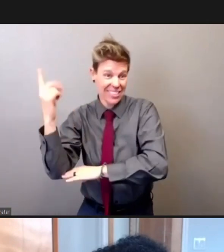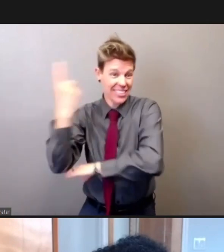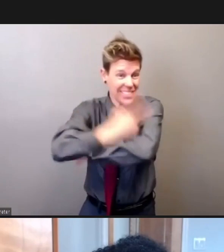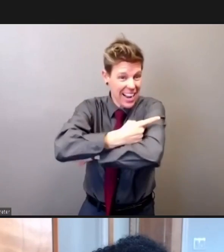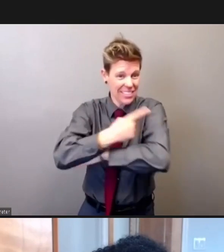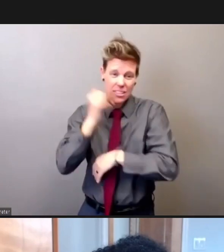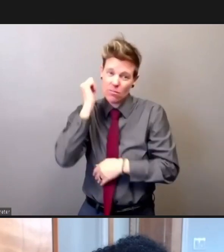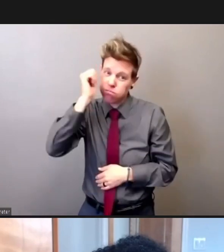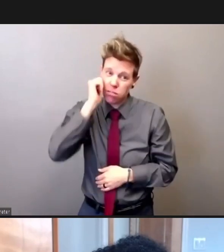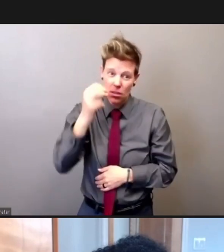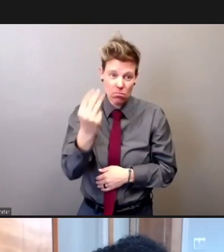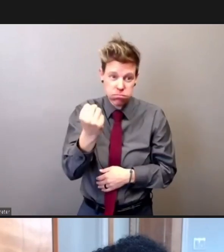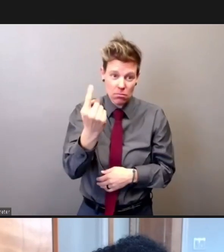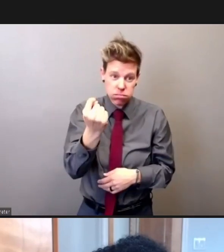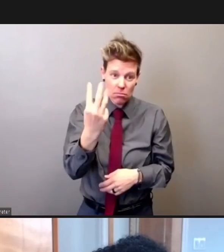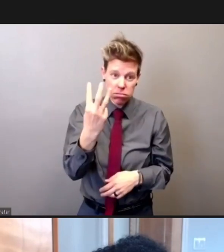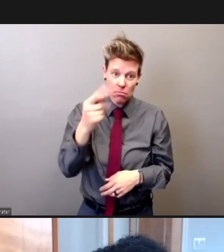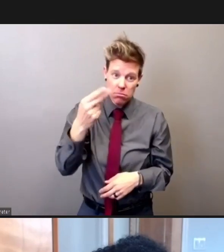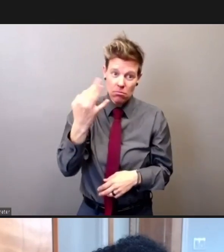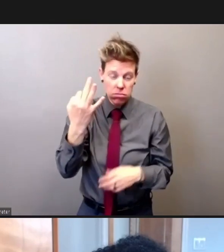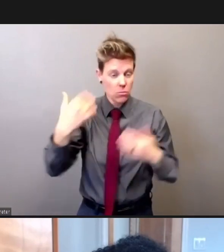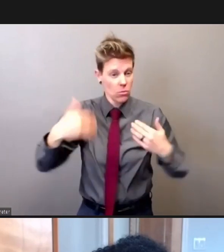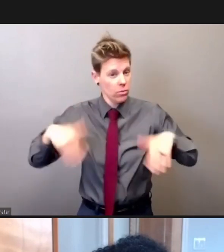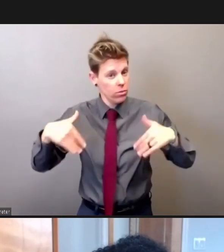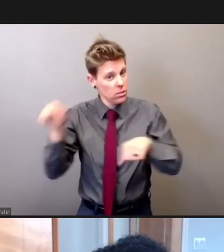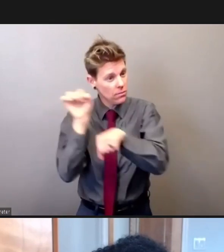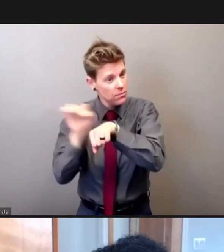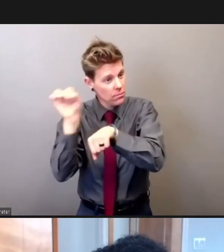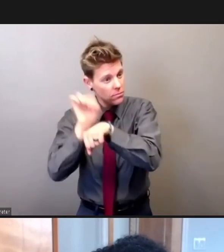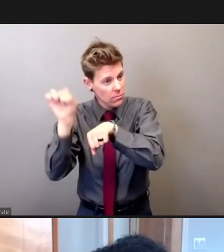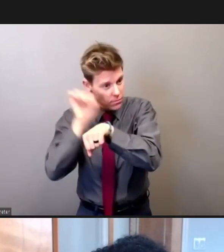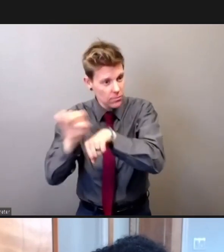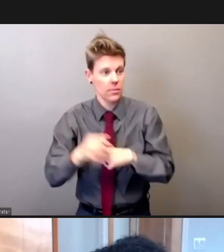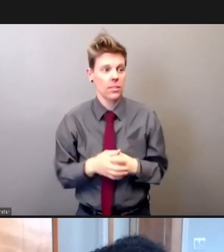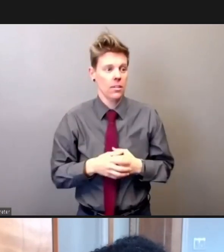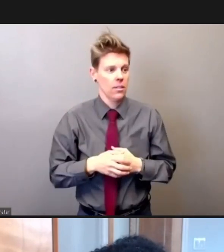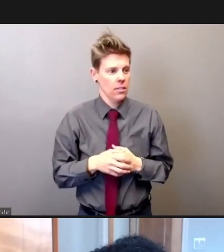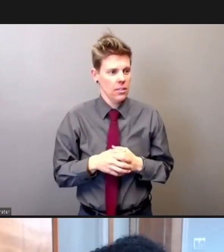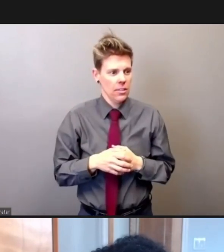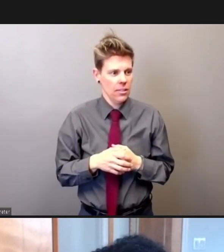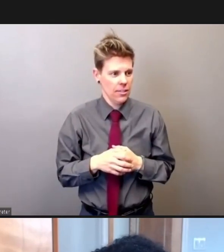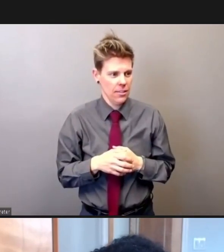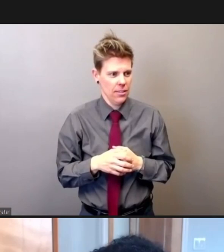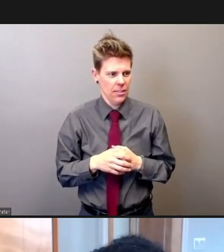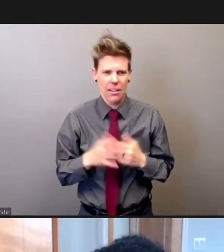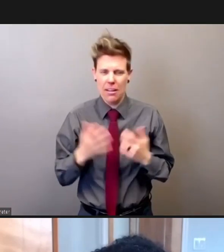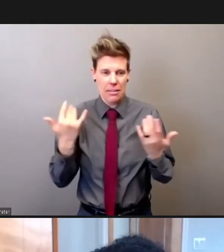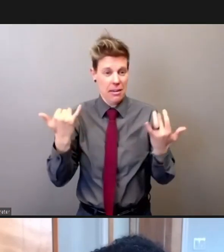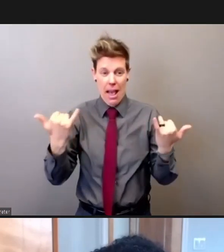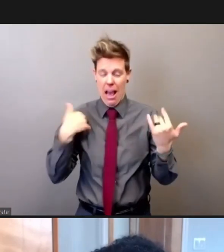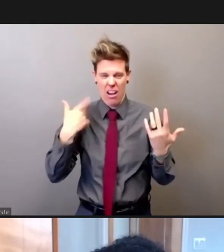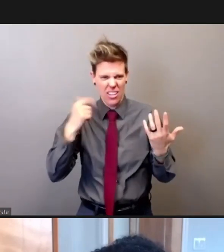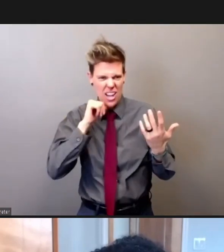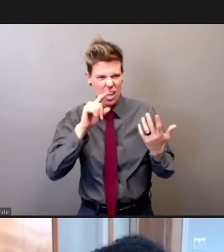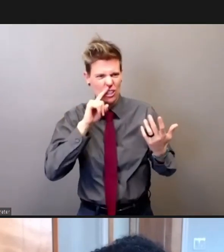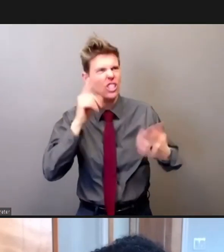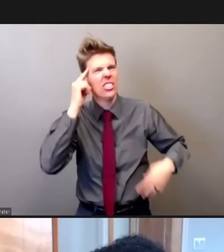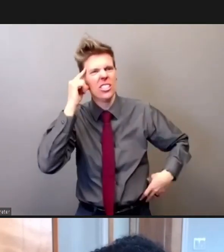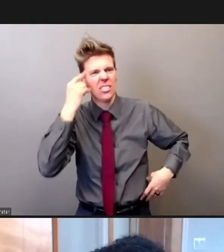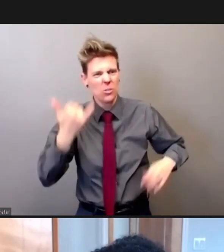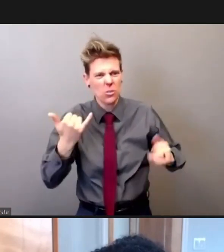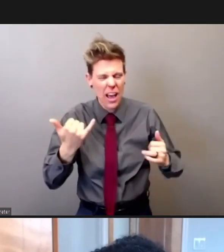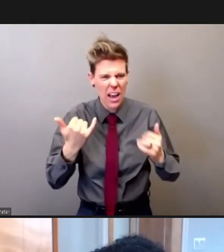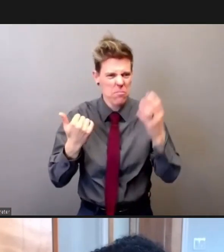is Blur's day because we can't differentiate one day from the next. In fact, we had a